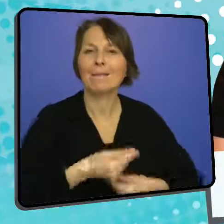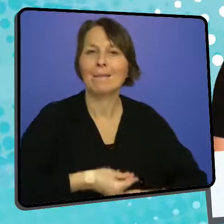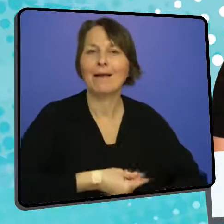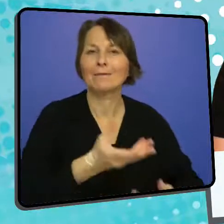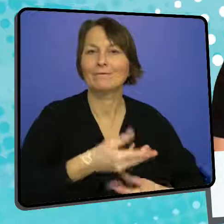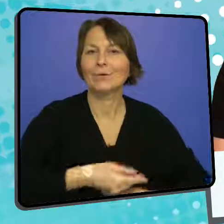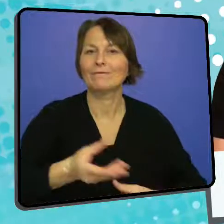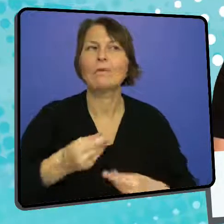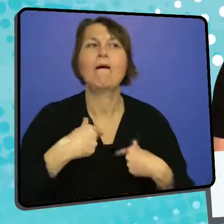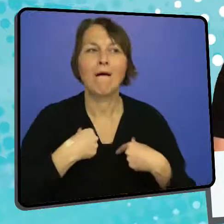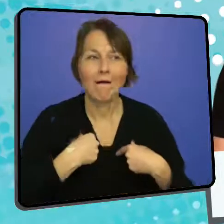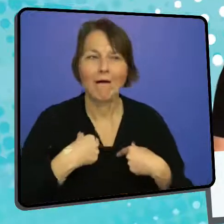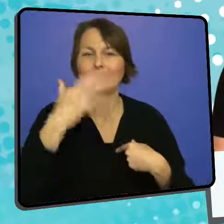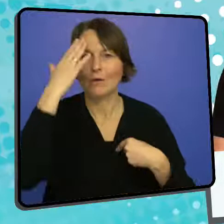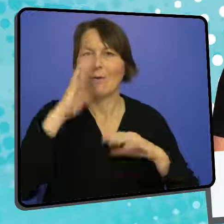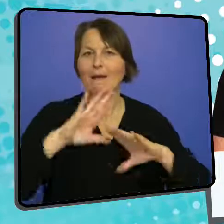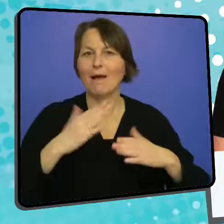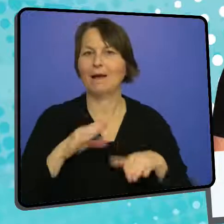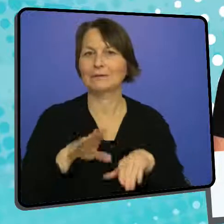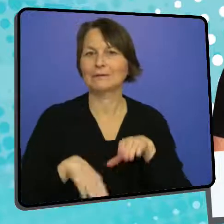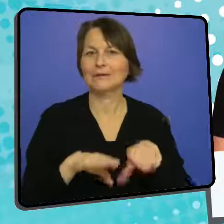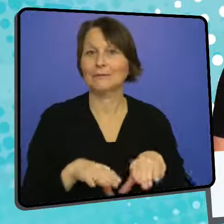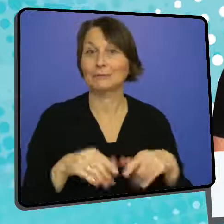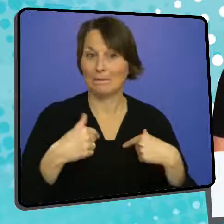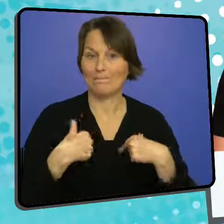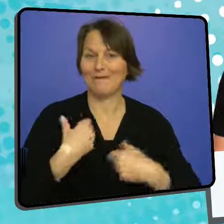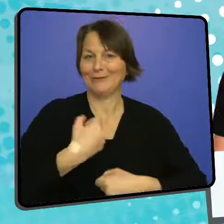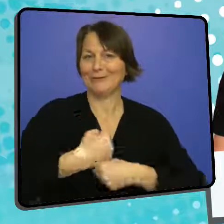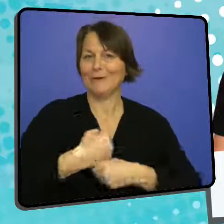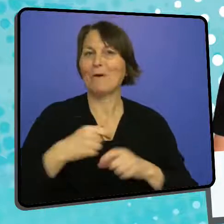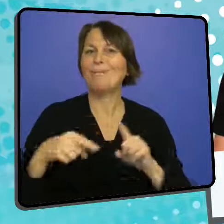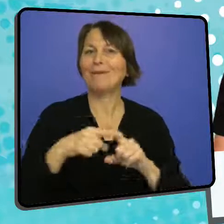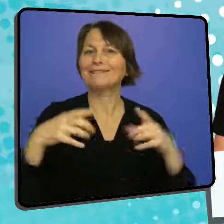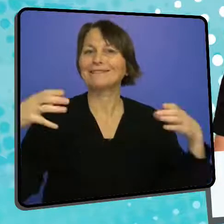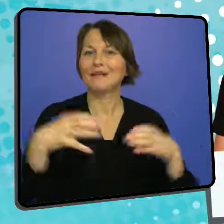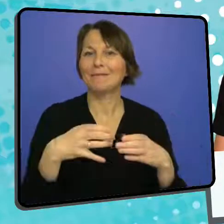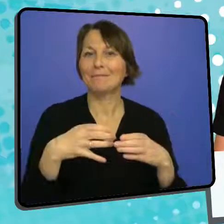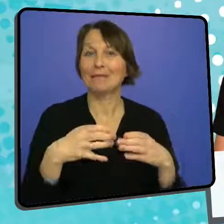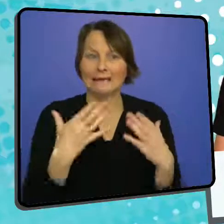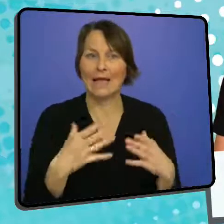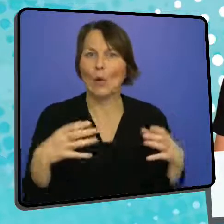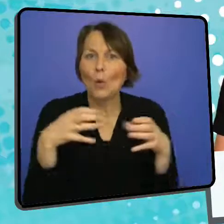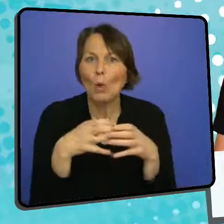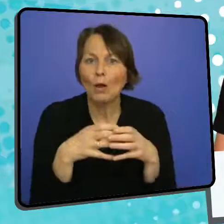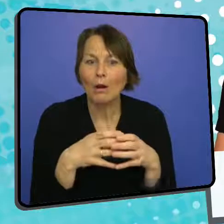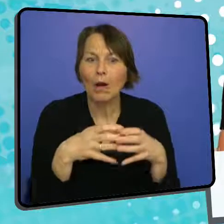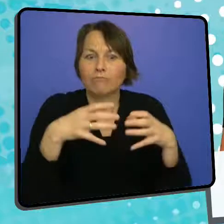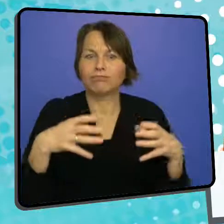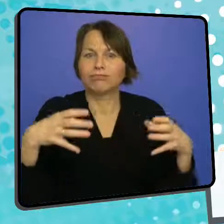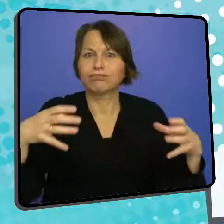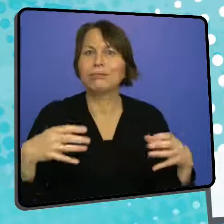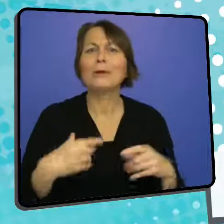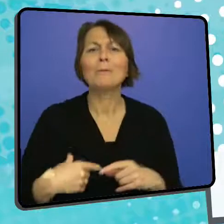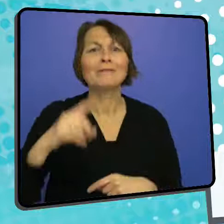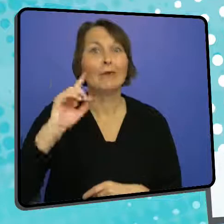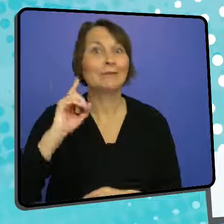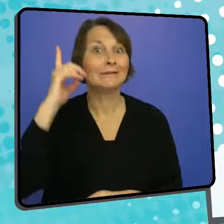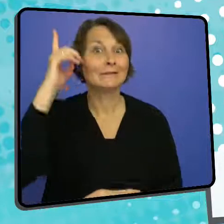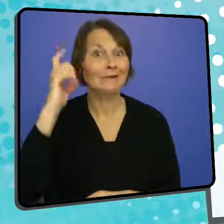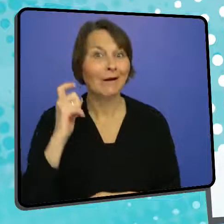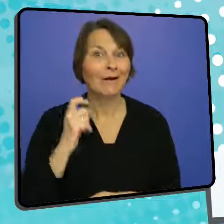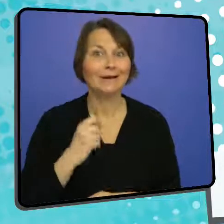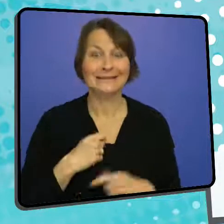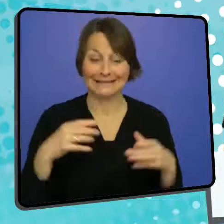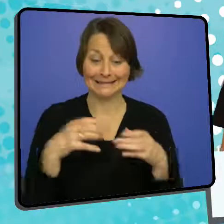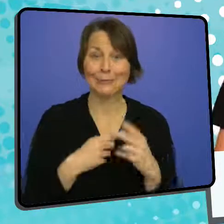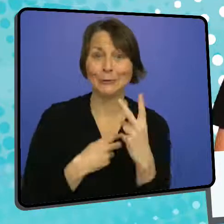that's what my team mostly does. And then as the team grew, which when I joined Multiverse was only a team of two, me and another person,